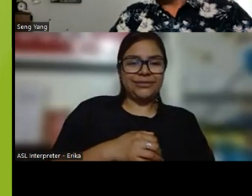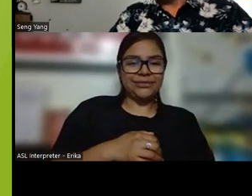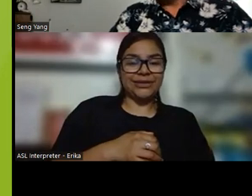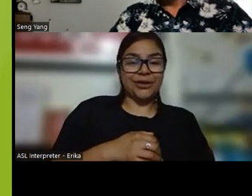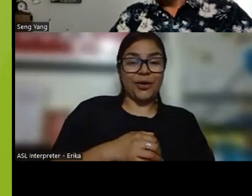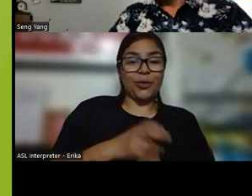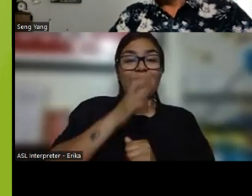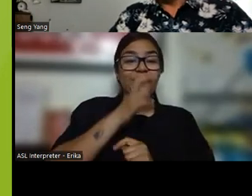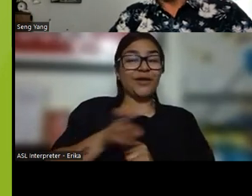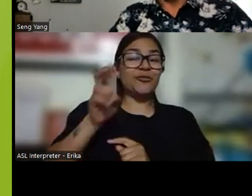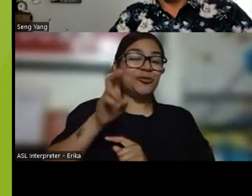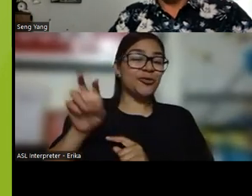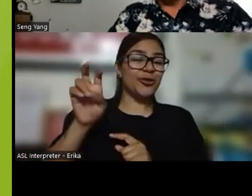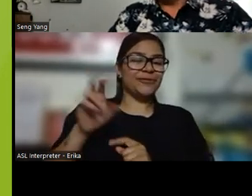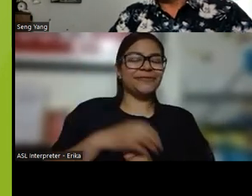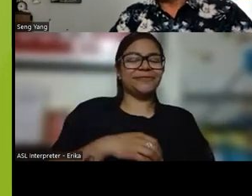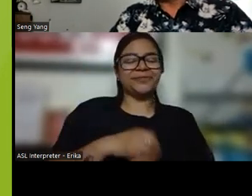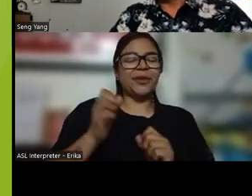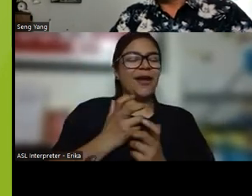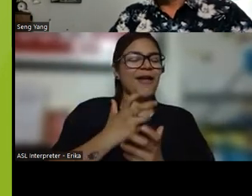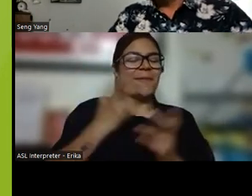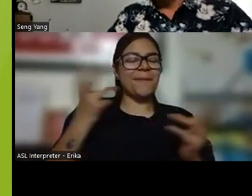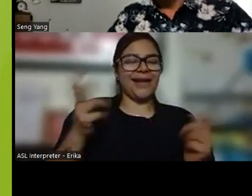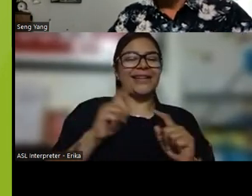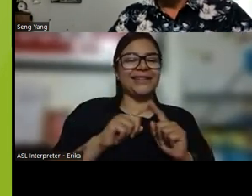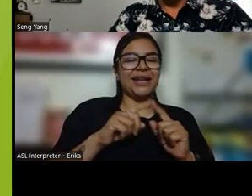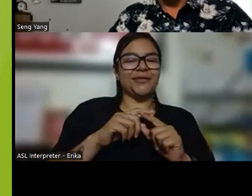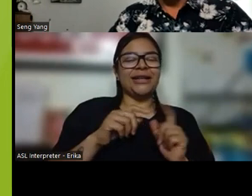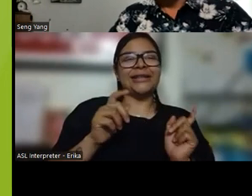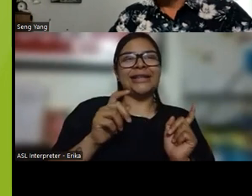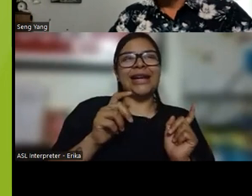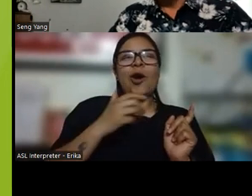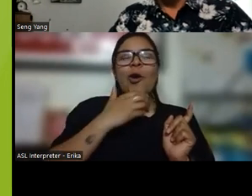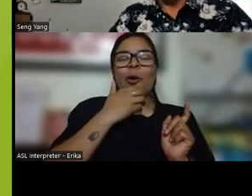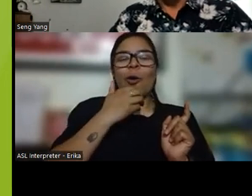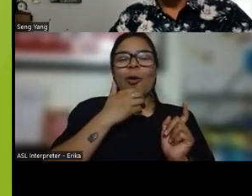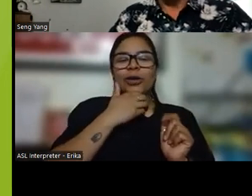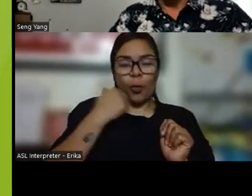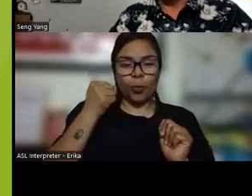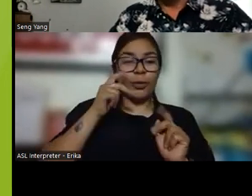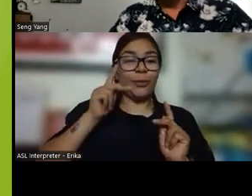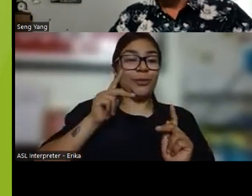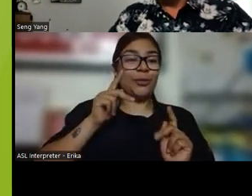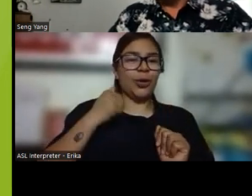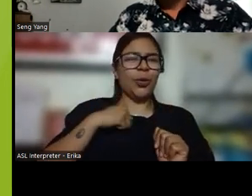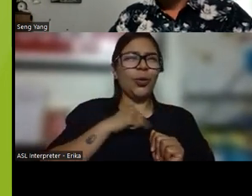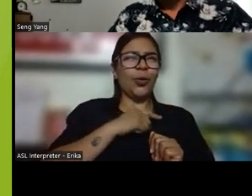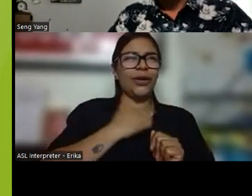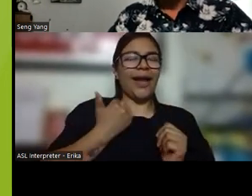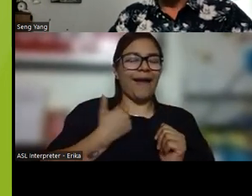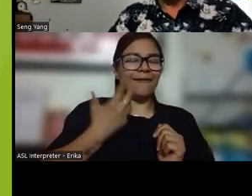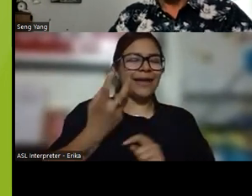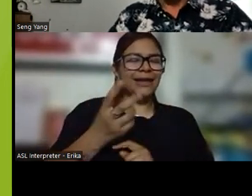field trips. A lot of the elderly. We have right now we have close